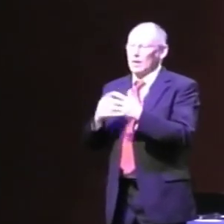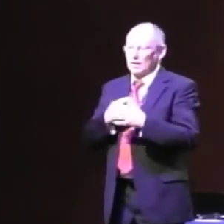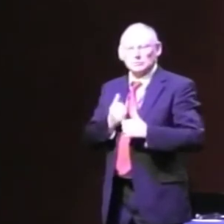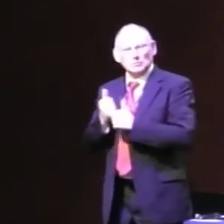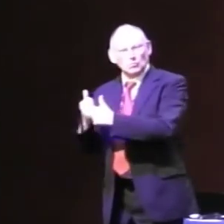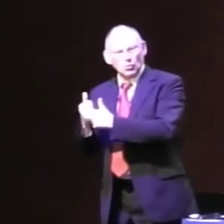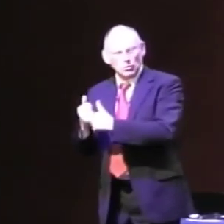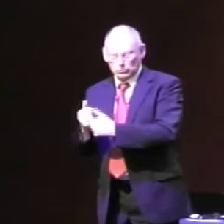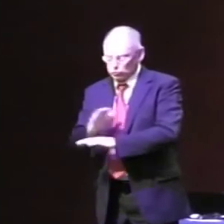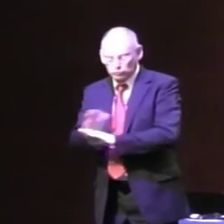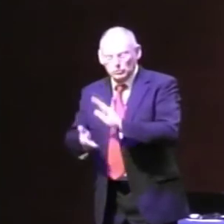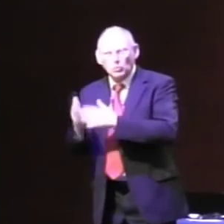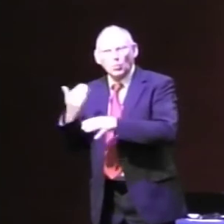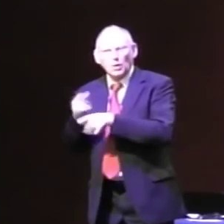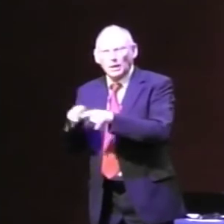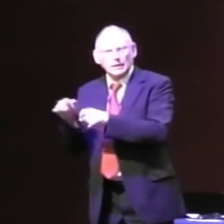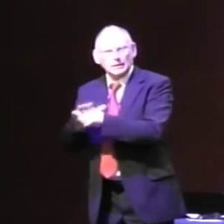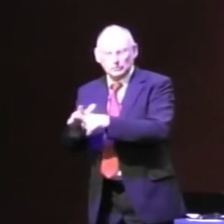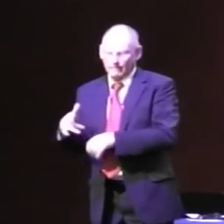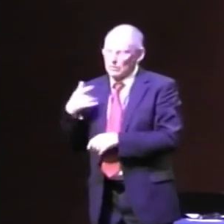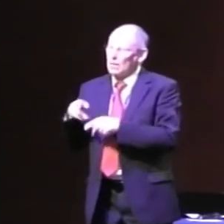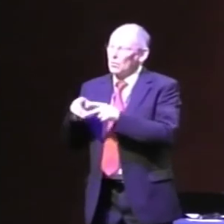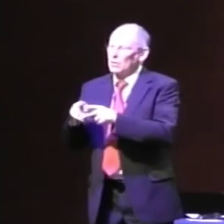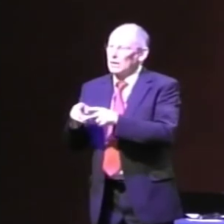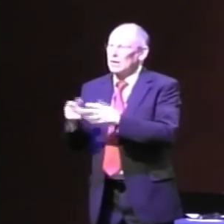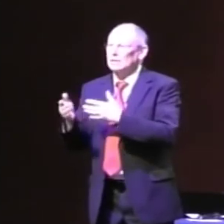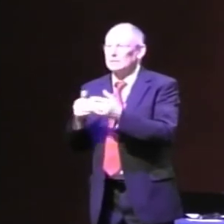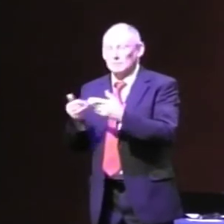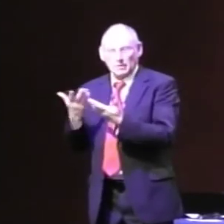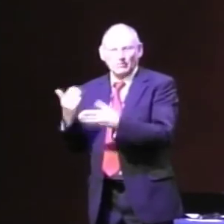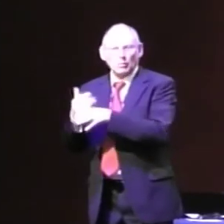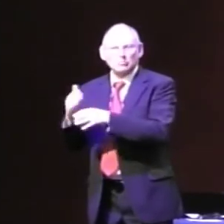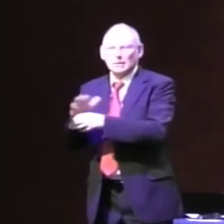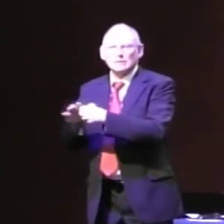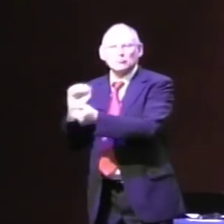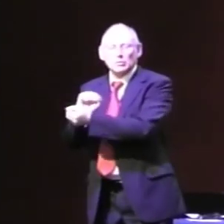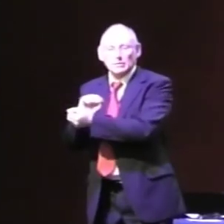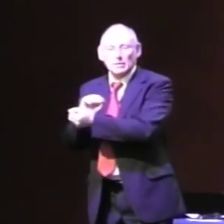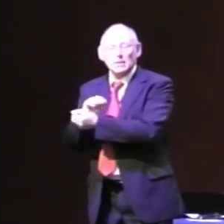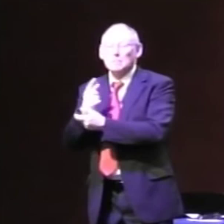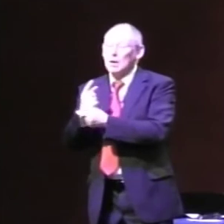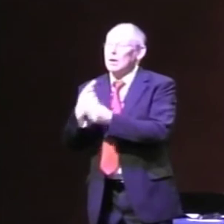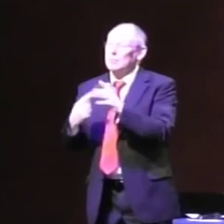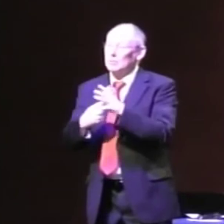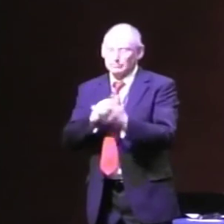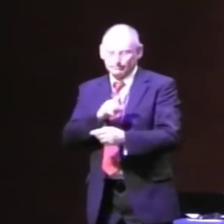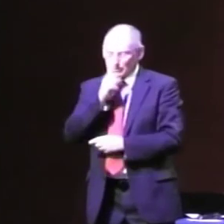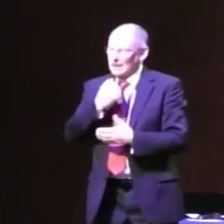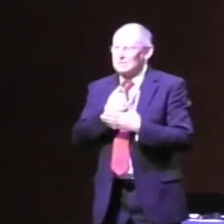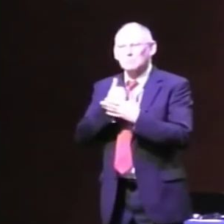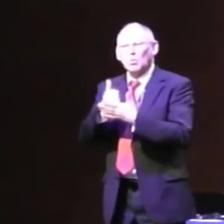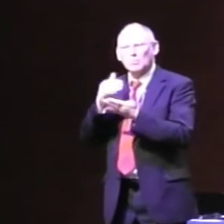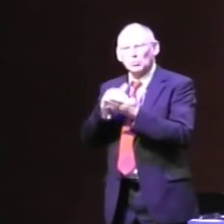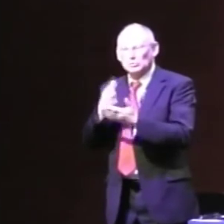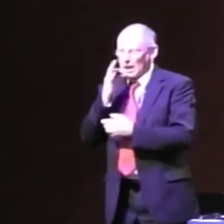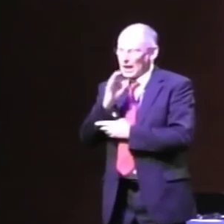Nobody should be going to their work in those conditions feeling that way, not even if the workplace is a prison. But this is the crux of why we cannot support this motion and urge